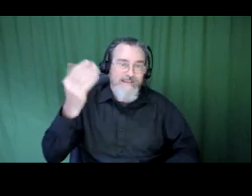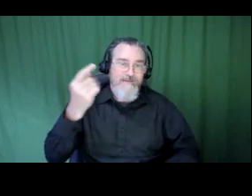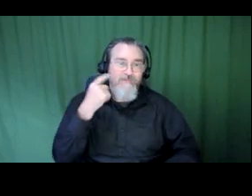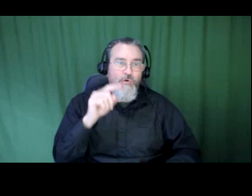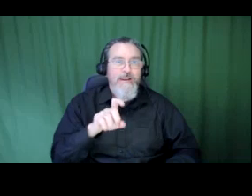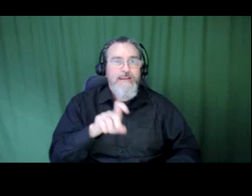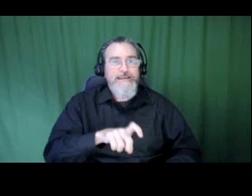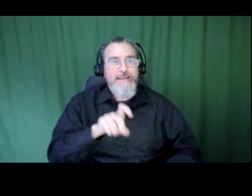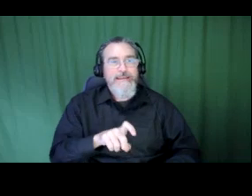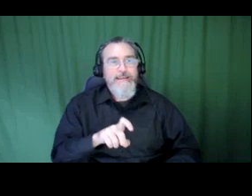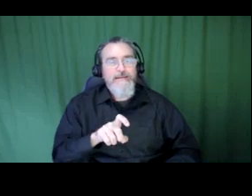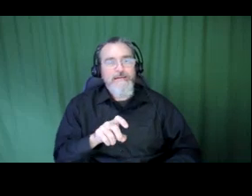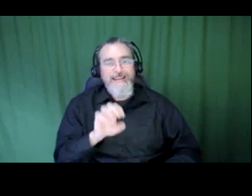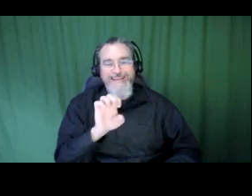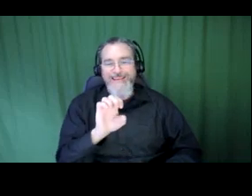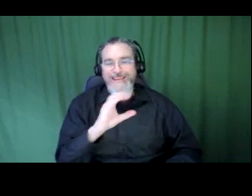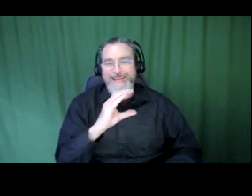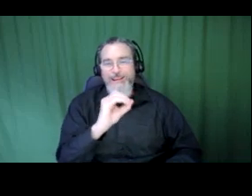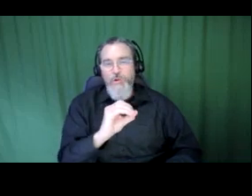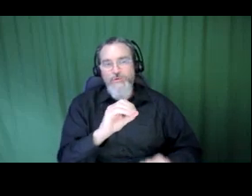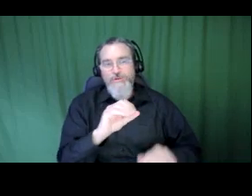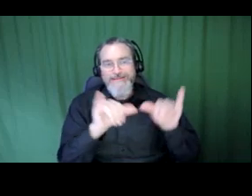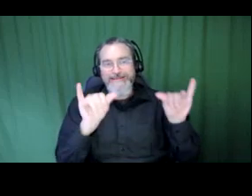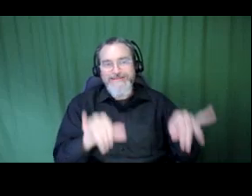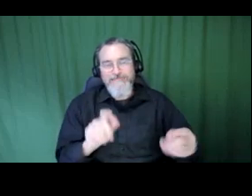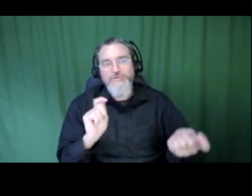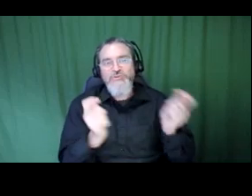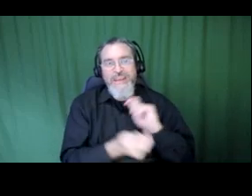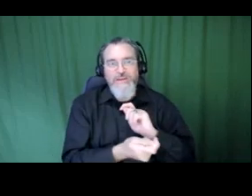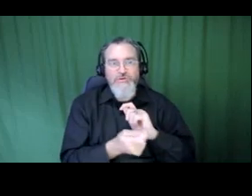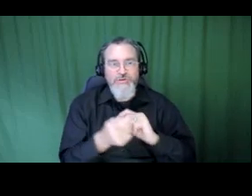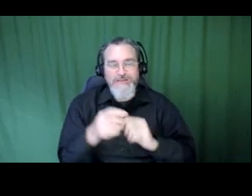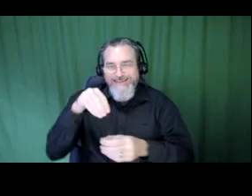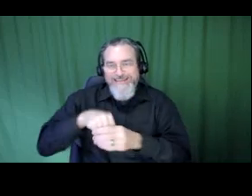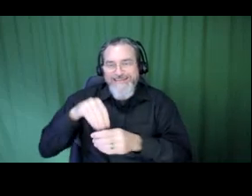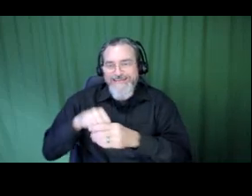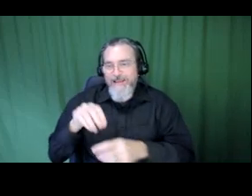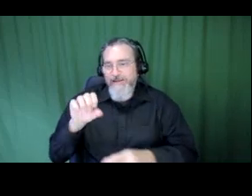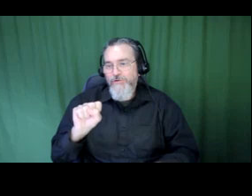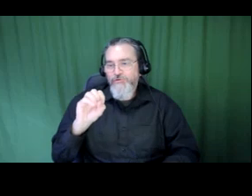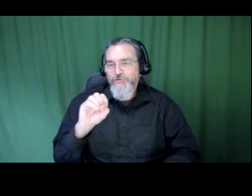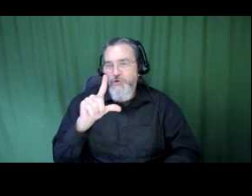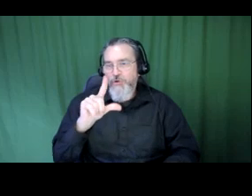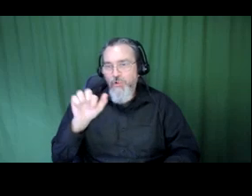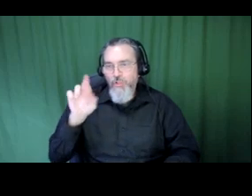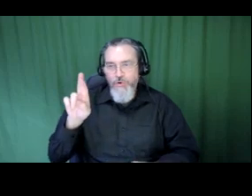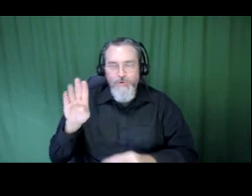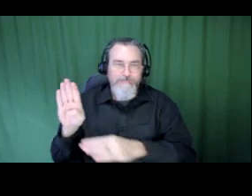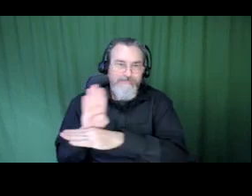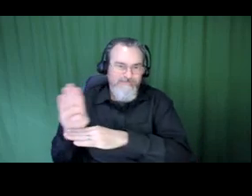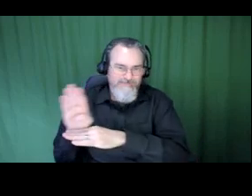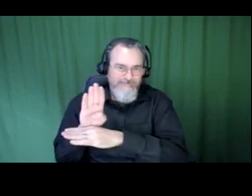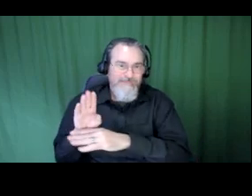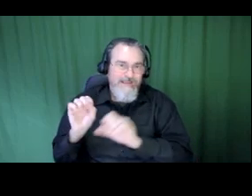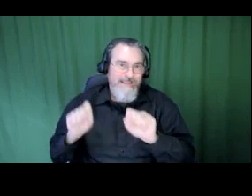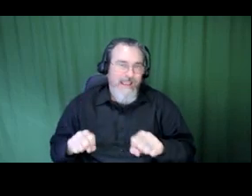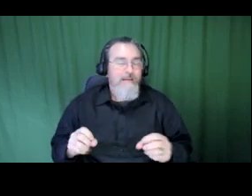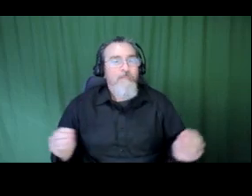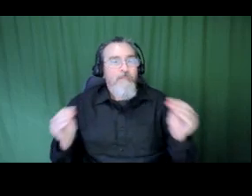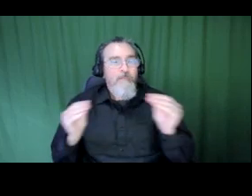ecosystem change within the solar industry to help better equip companies with diverse